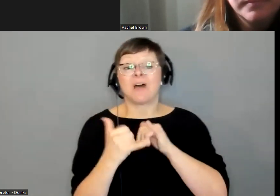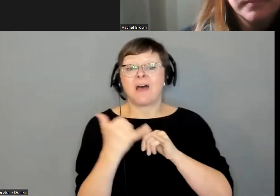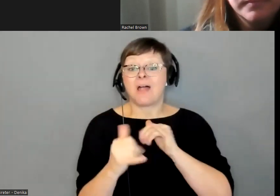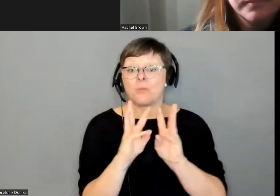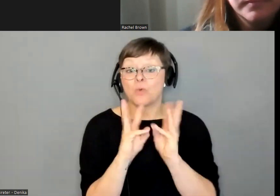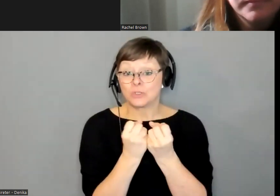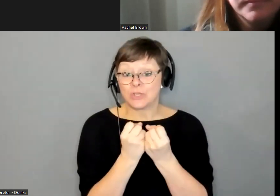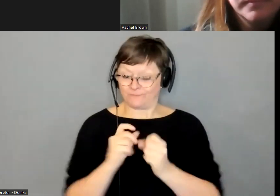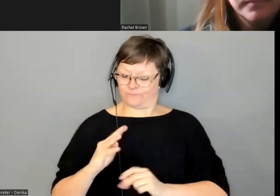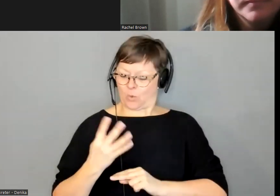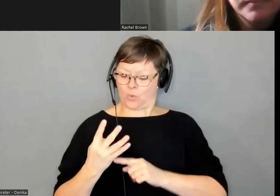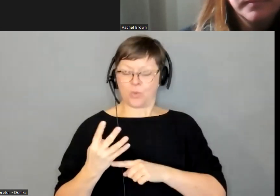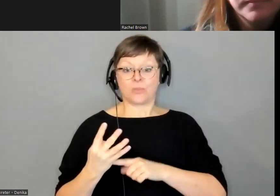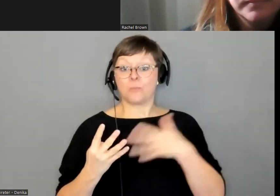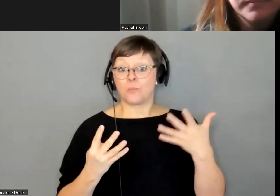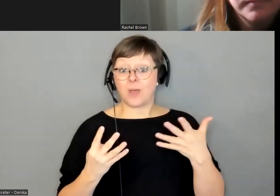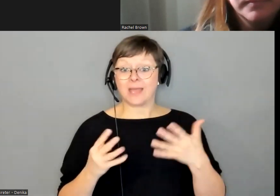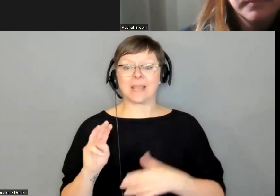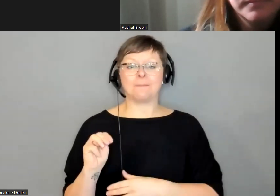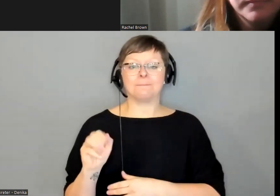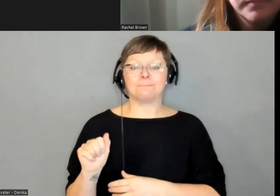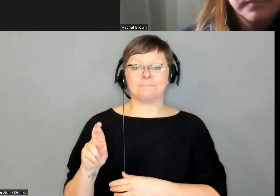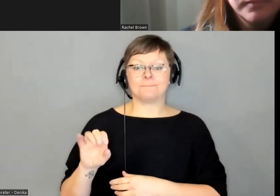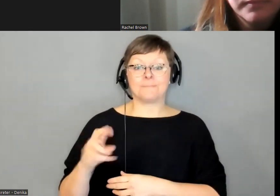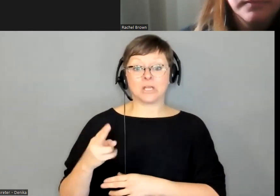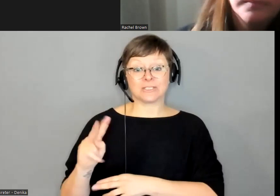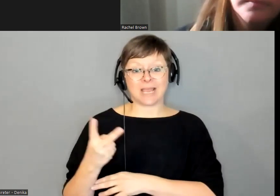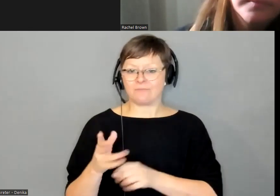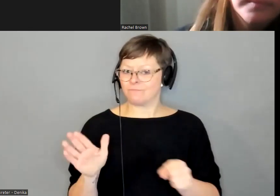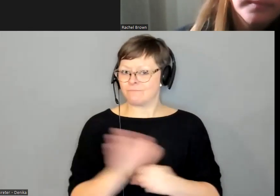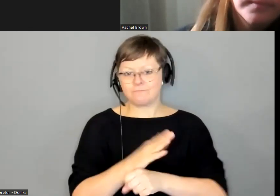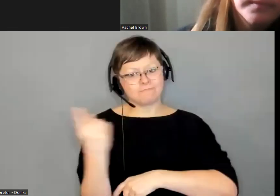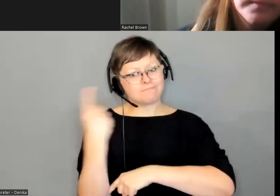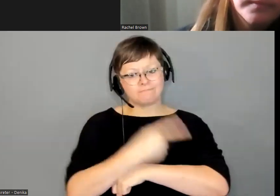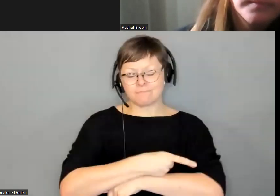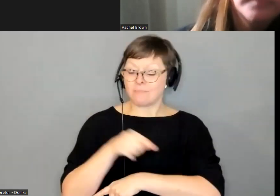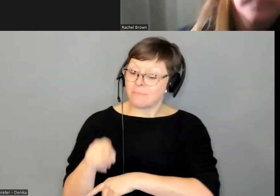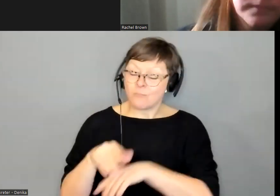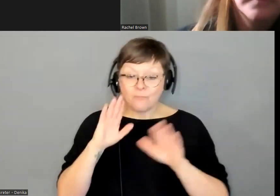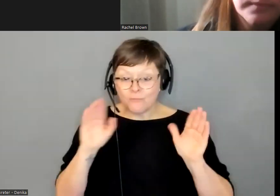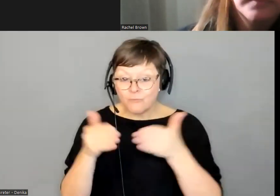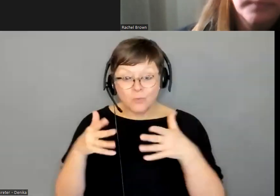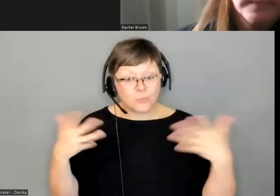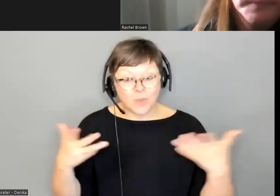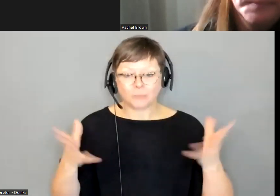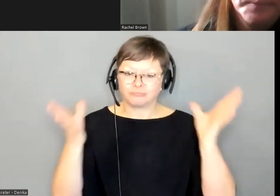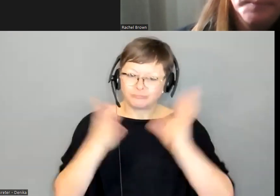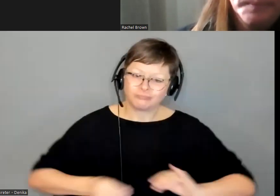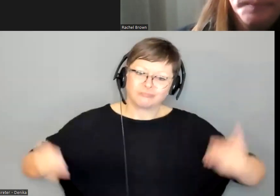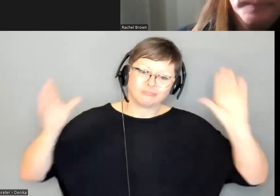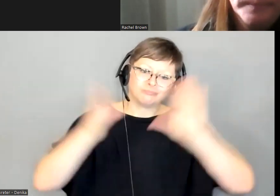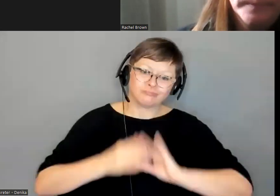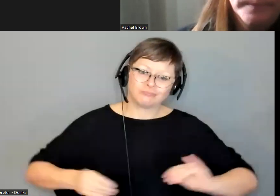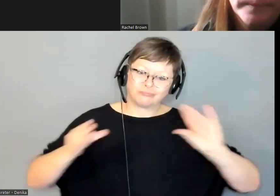our marketing series is March 2nd. It's a full day on storytelling. So come join us